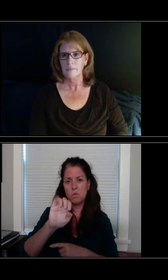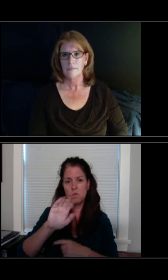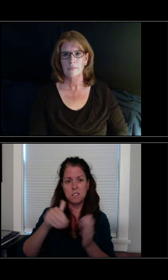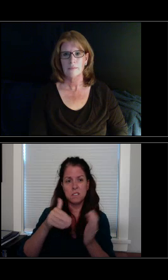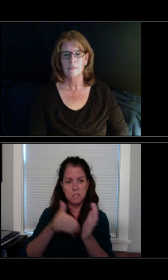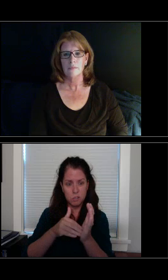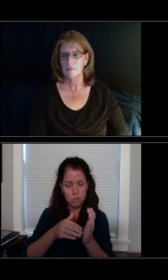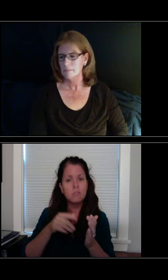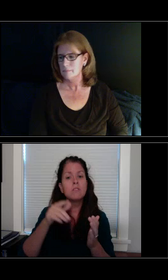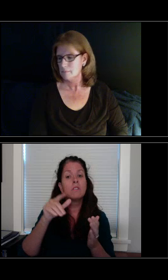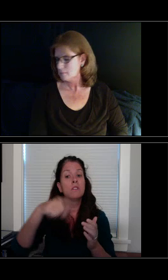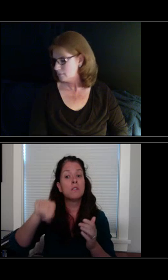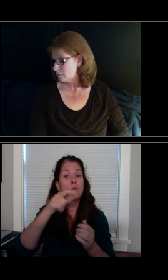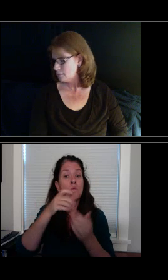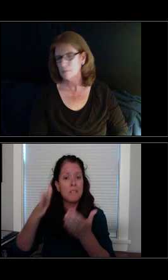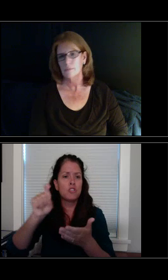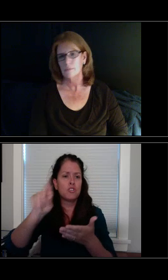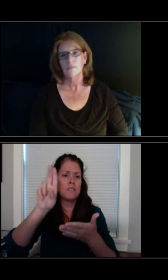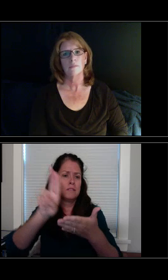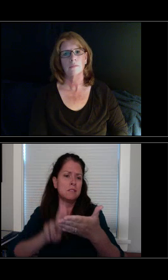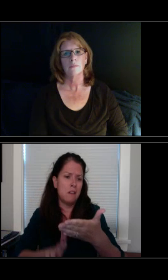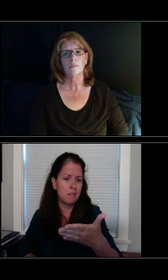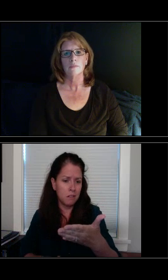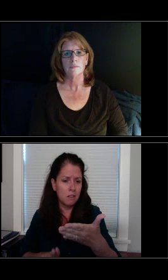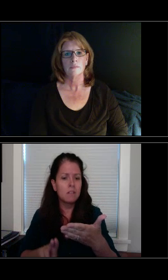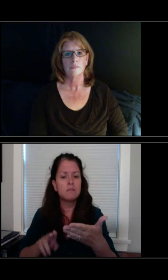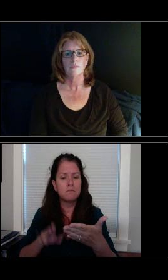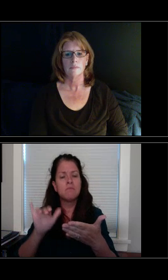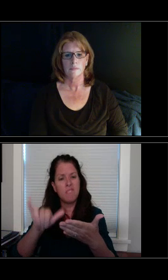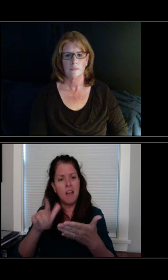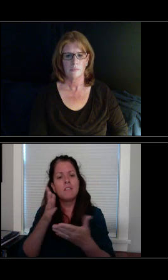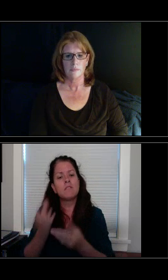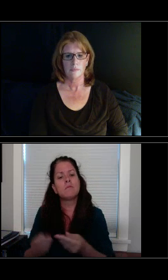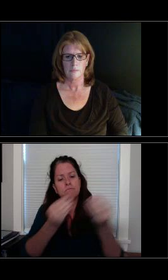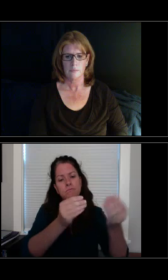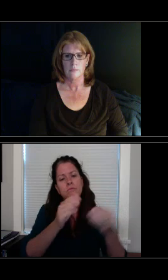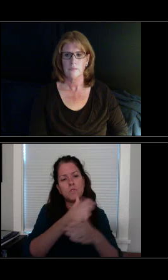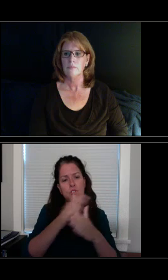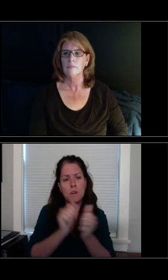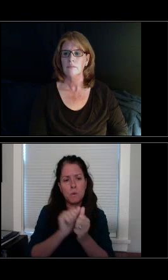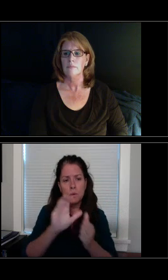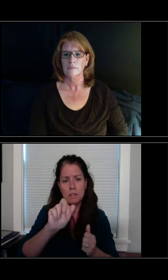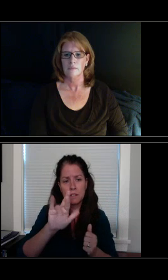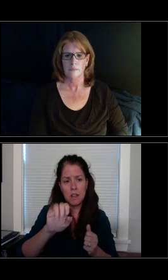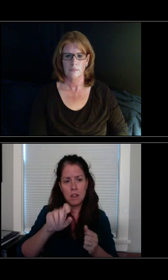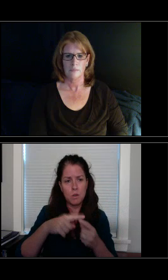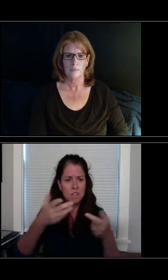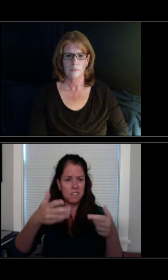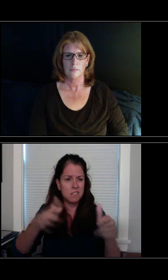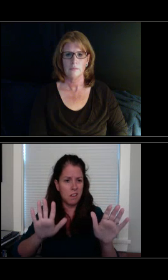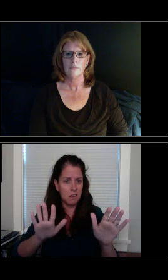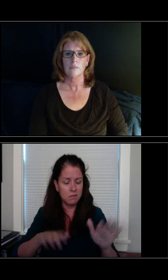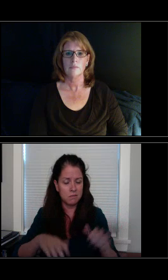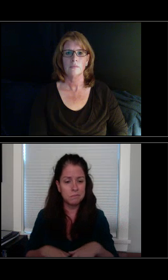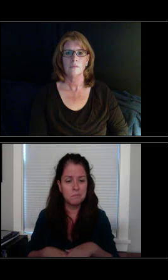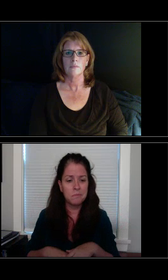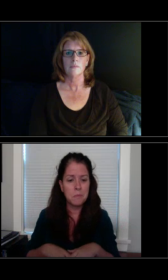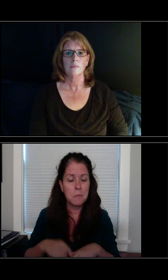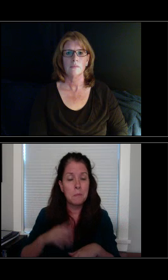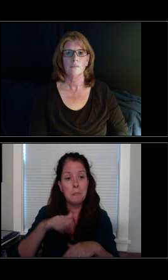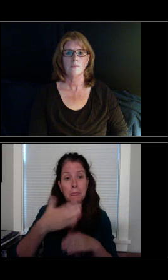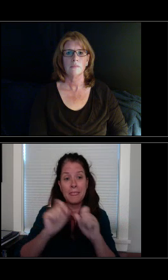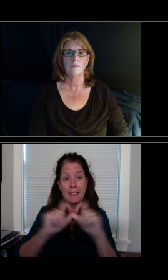gotten a sign-up sheet or attendance sheet, and that will that'll be for this class, and then we'll make sure that